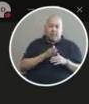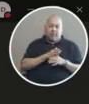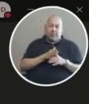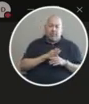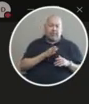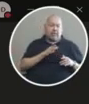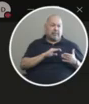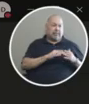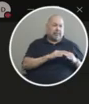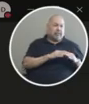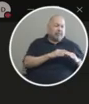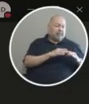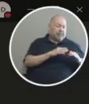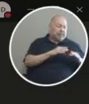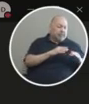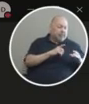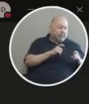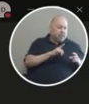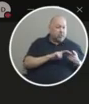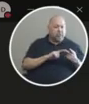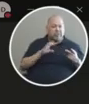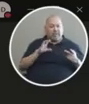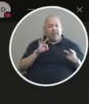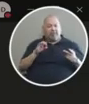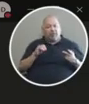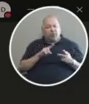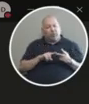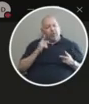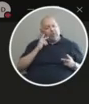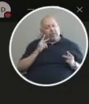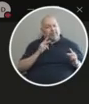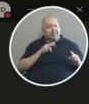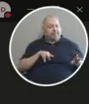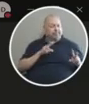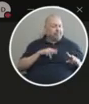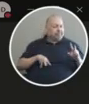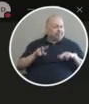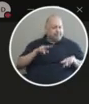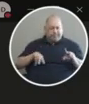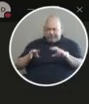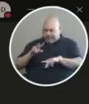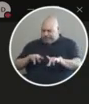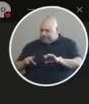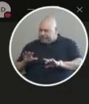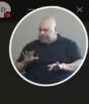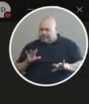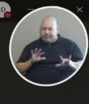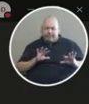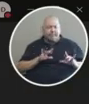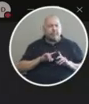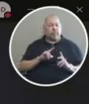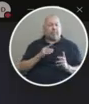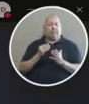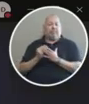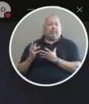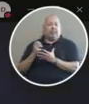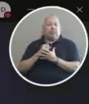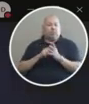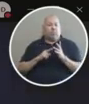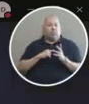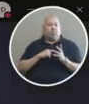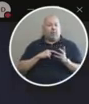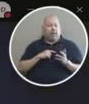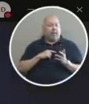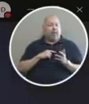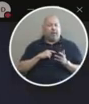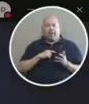city manager and our CFO, we're all looking across everything that we have right now in terms of just the revenue streams and what we're pledging